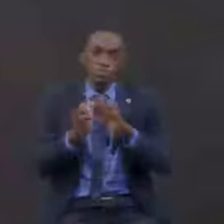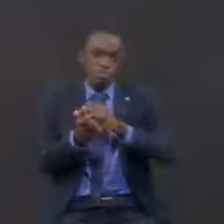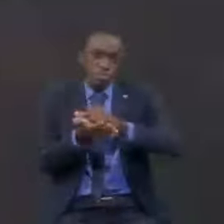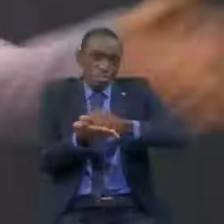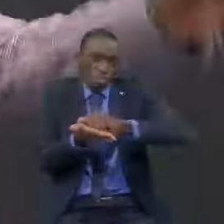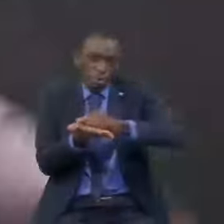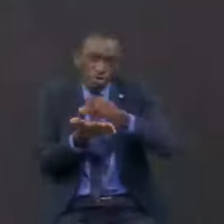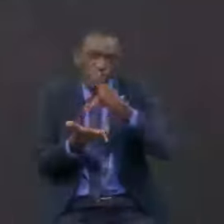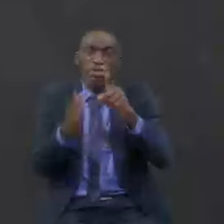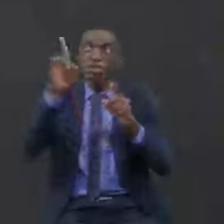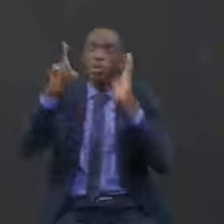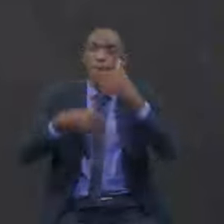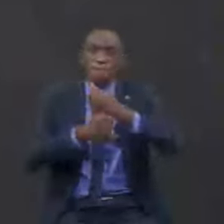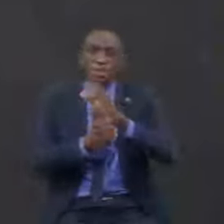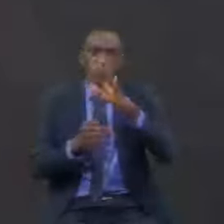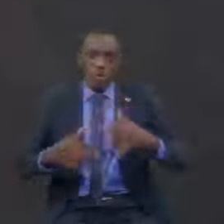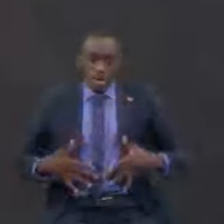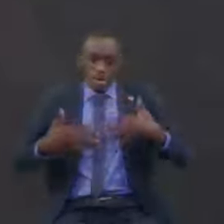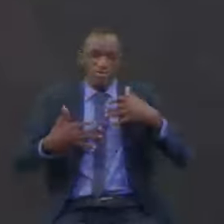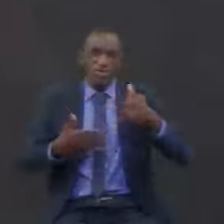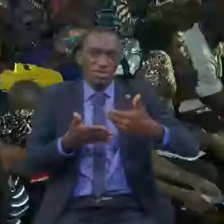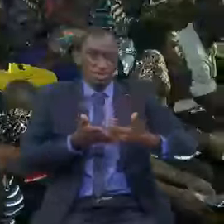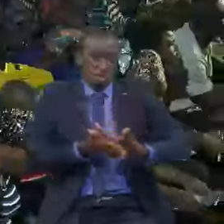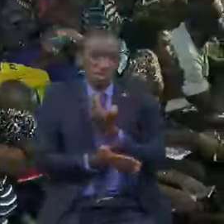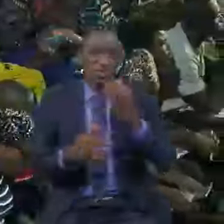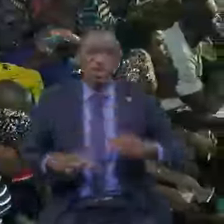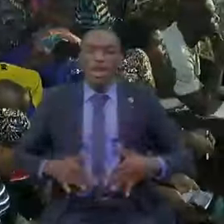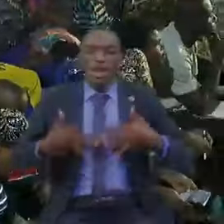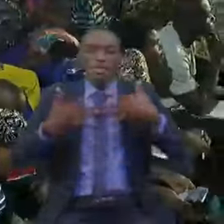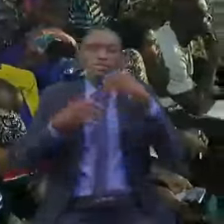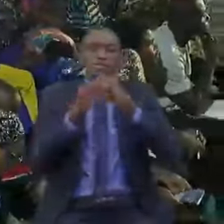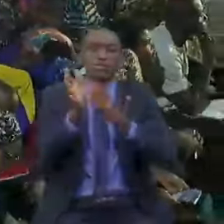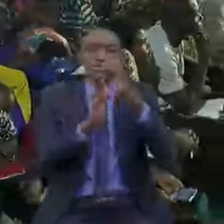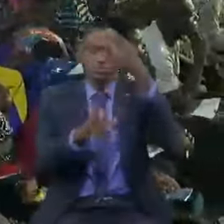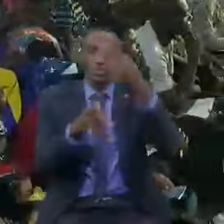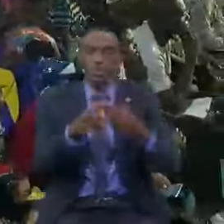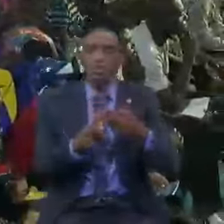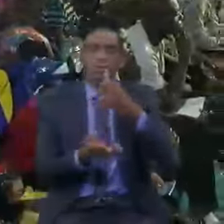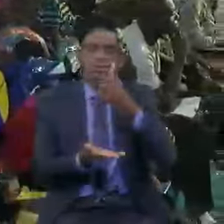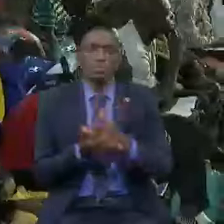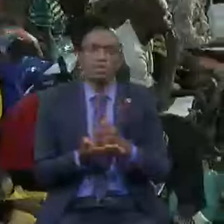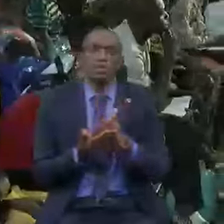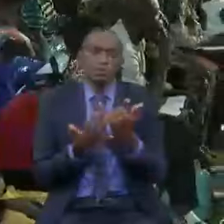brand new life in Jesus' name. Heads bowed and eyes